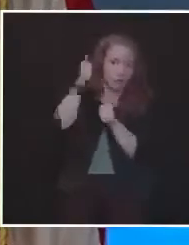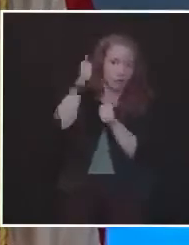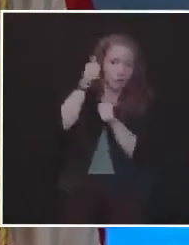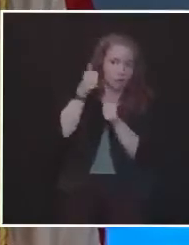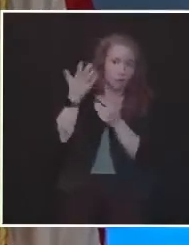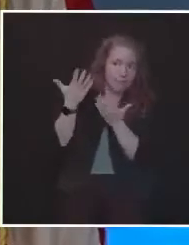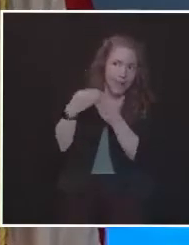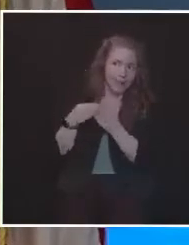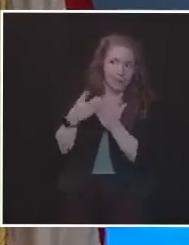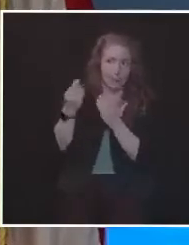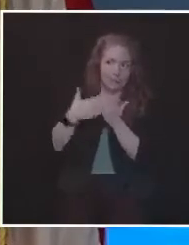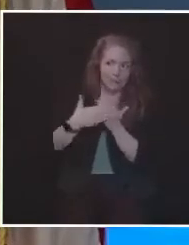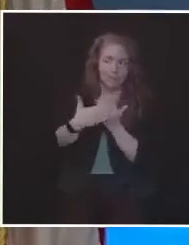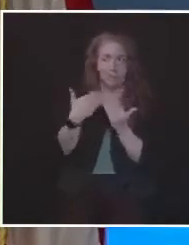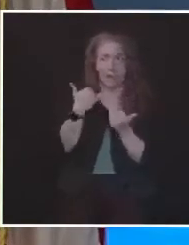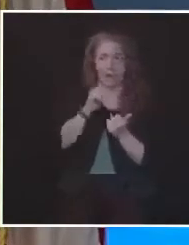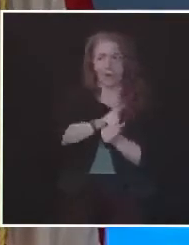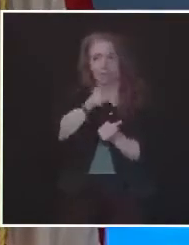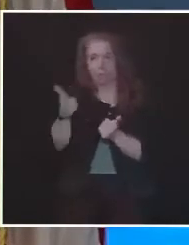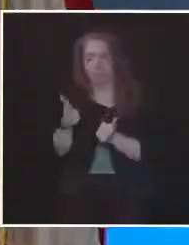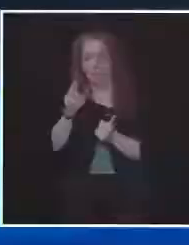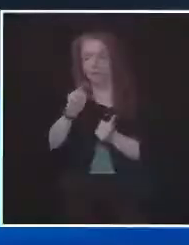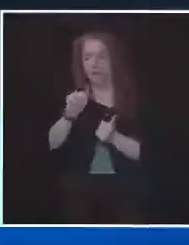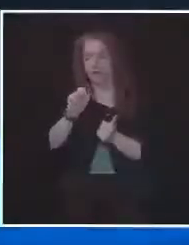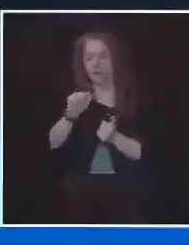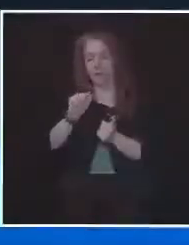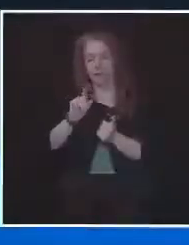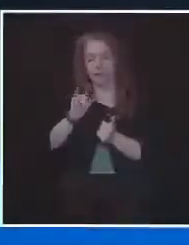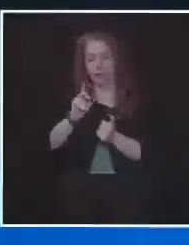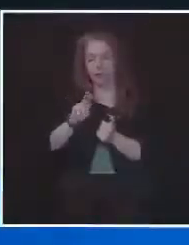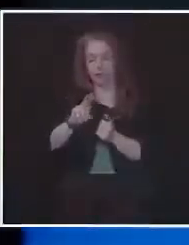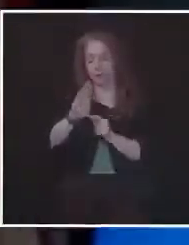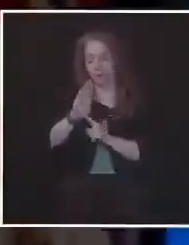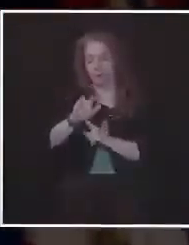over to NASA Administrator Bill Nelson.